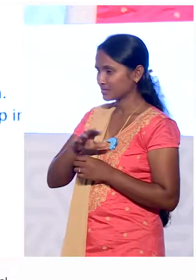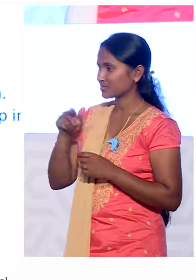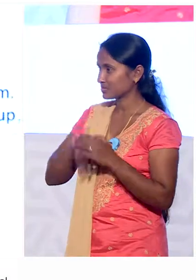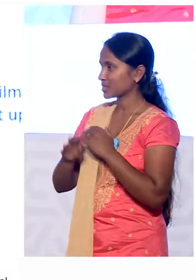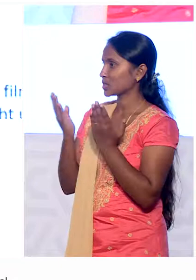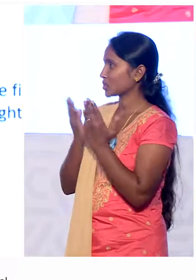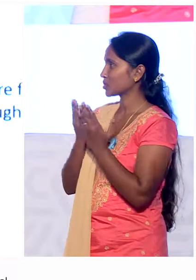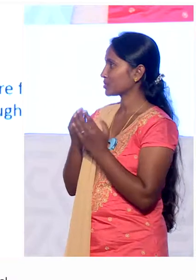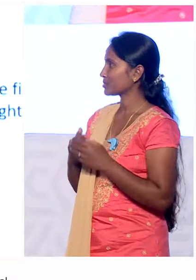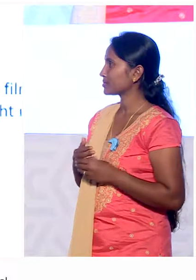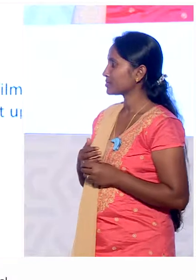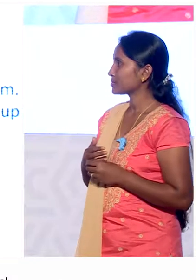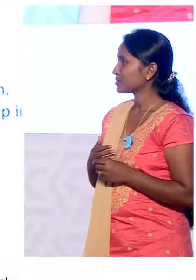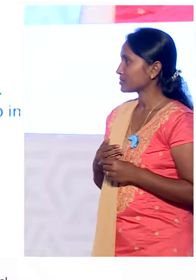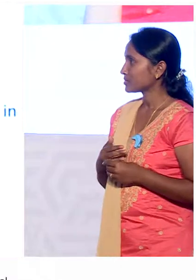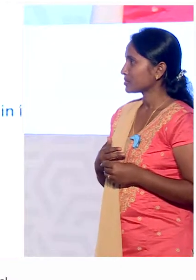need to go into those.